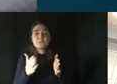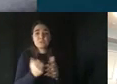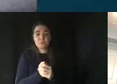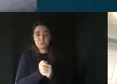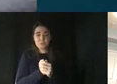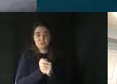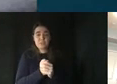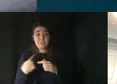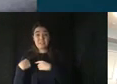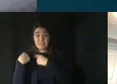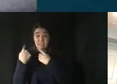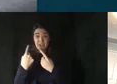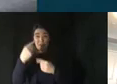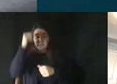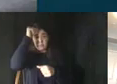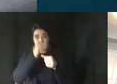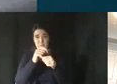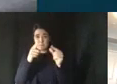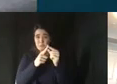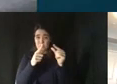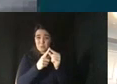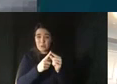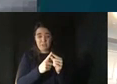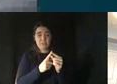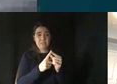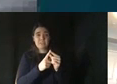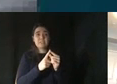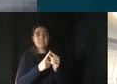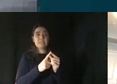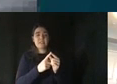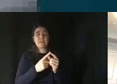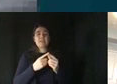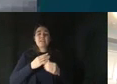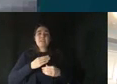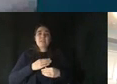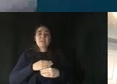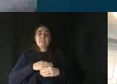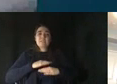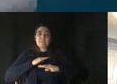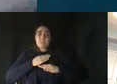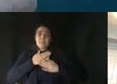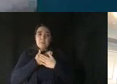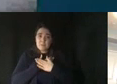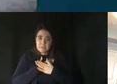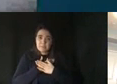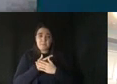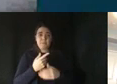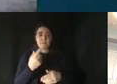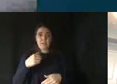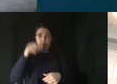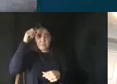and I'm always comforted by realizing there are still so many helpers, so many caring people in this world.